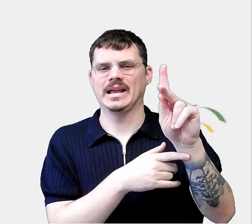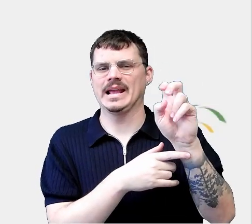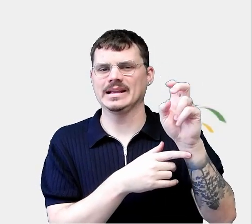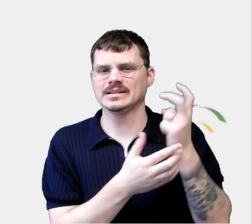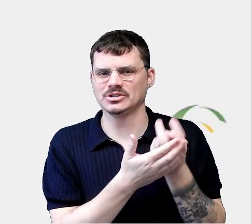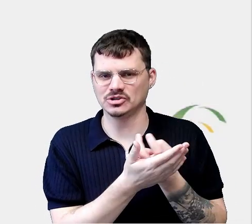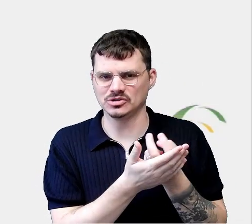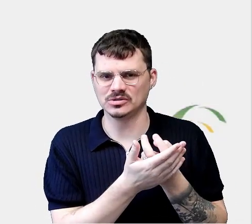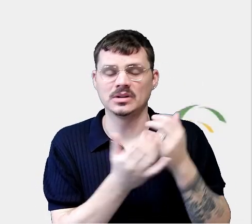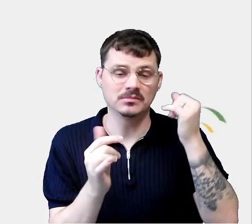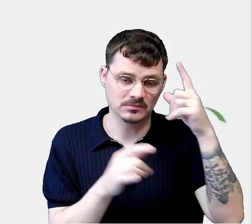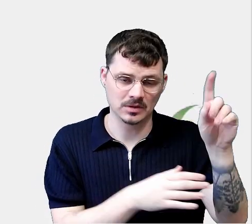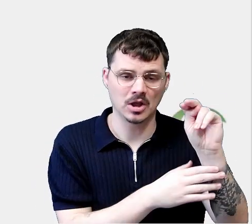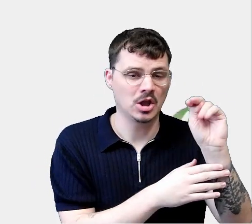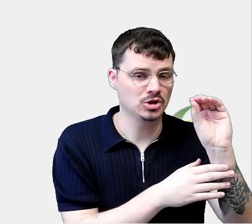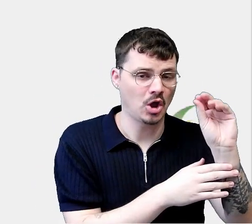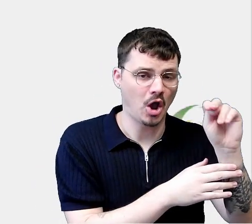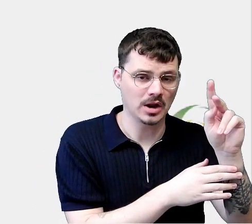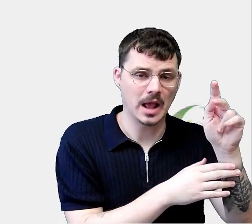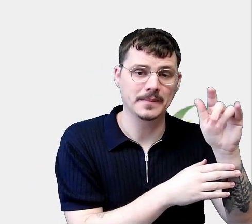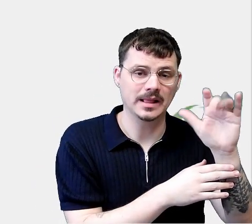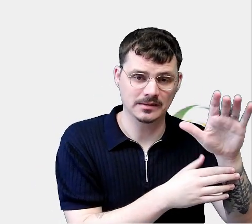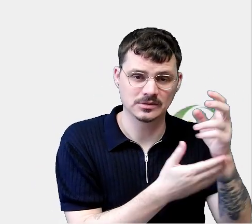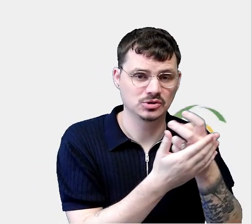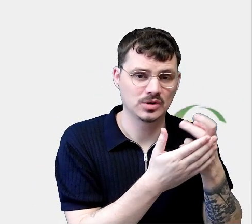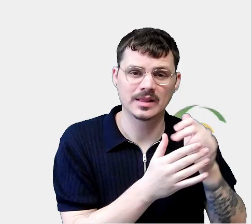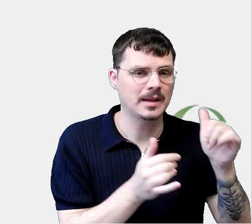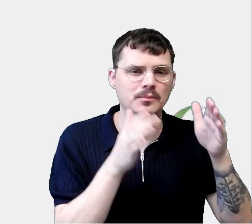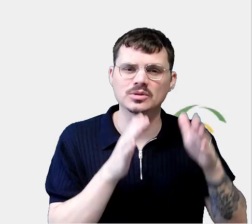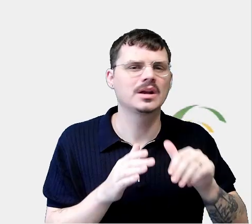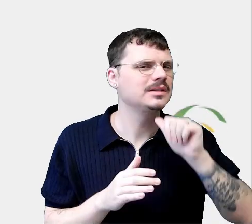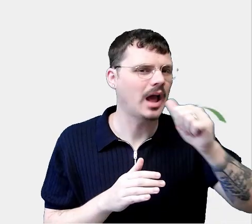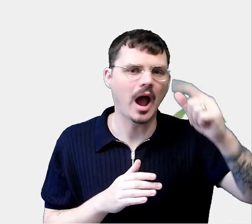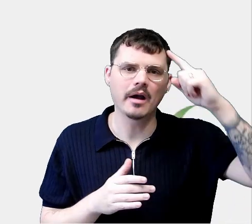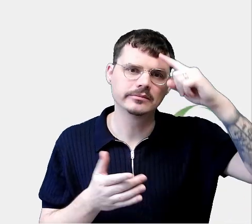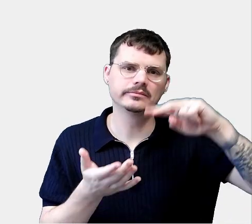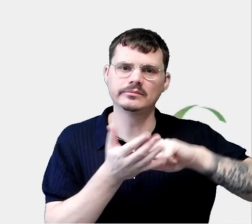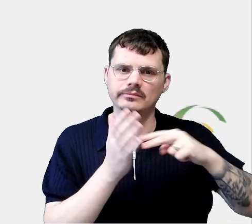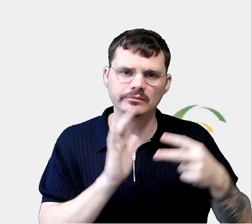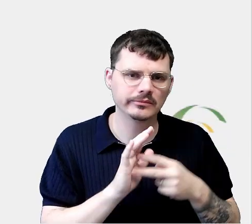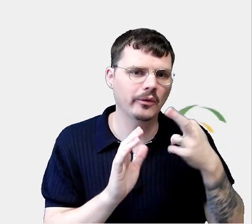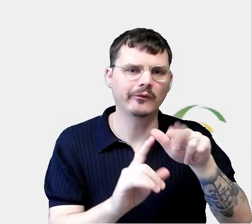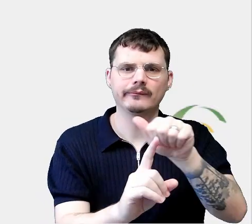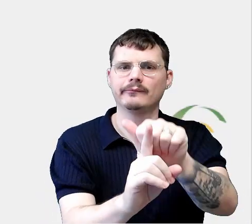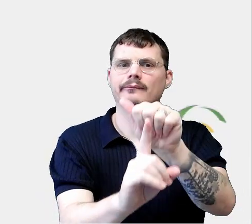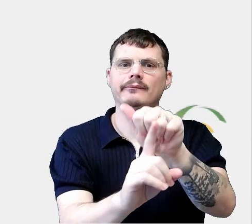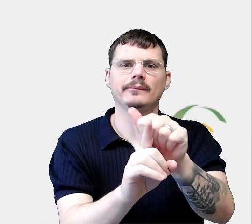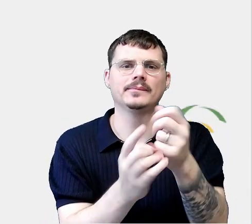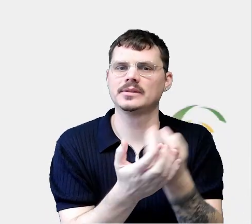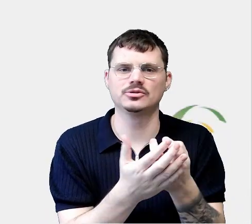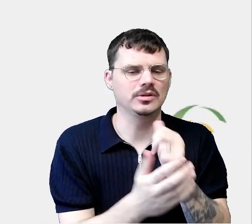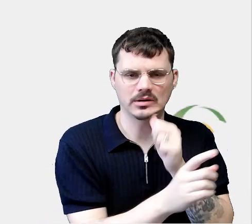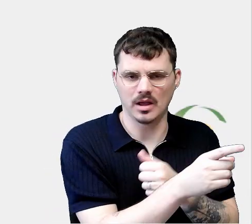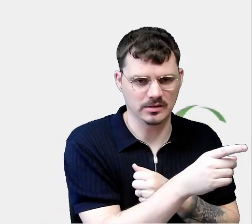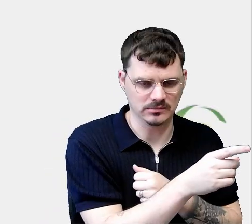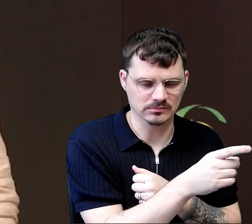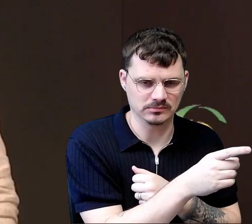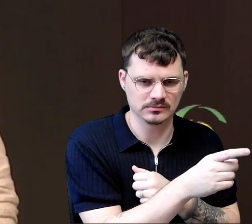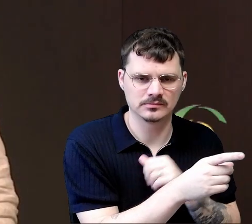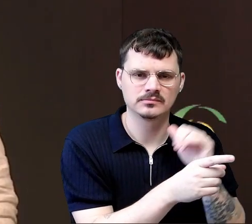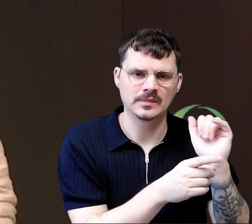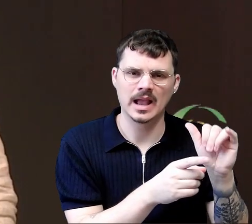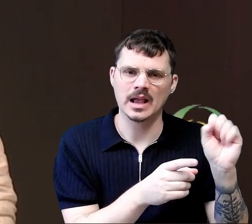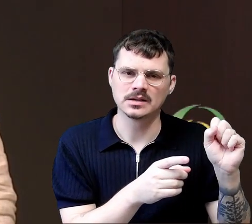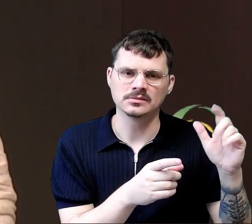Now, non-epileptic seizures, typically the person is not deliberately pretending to have a seizure. They